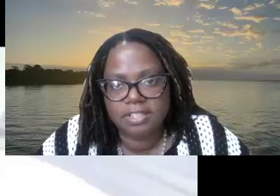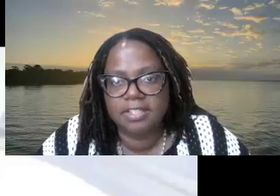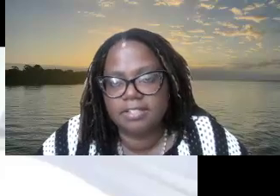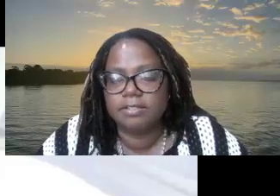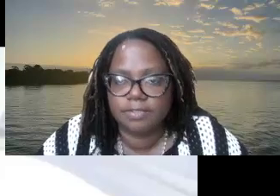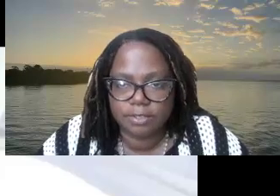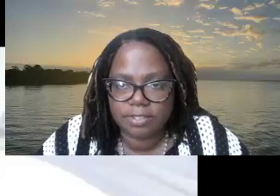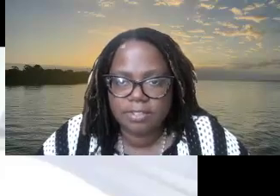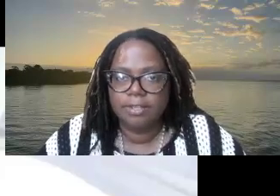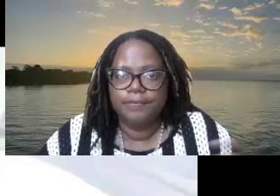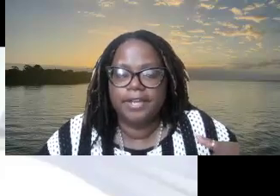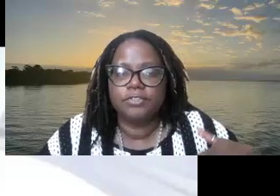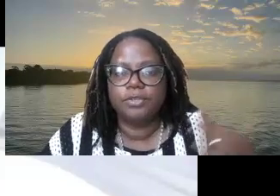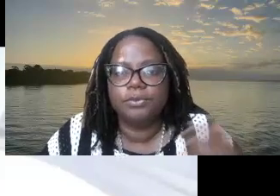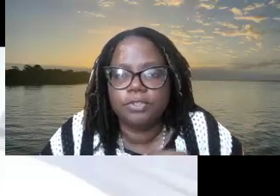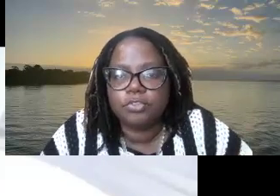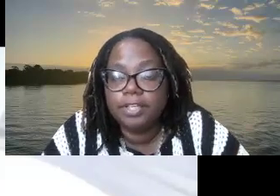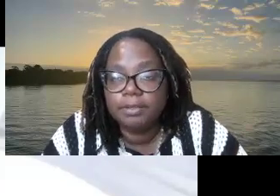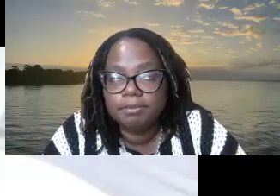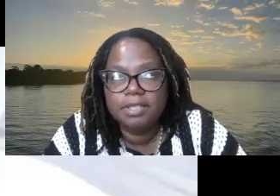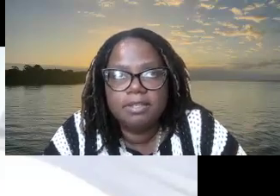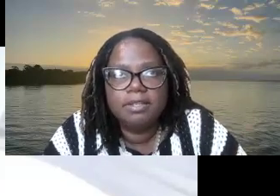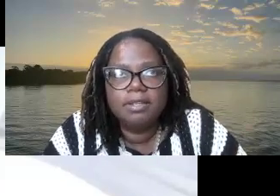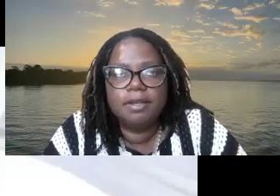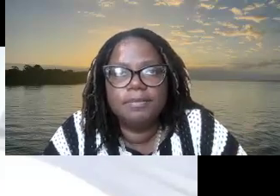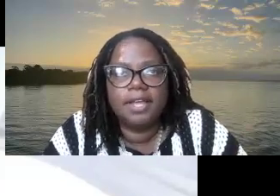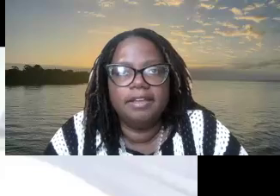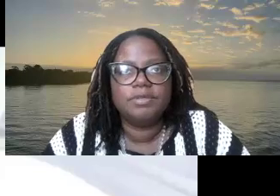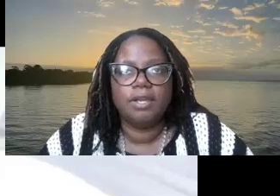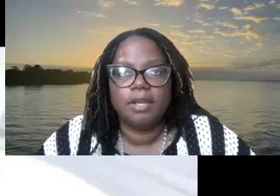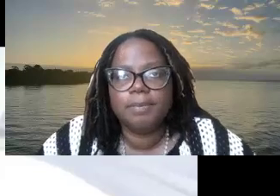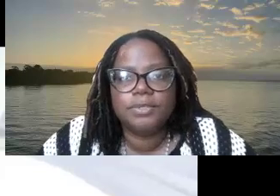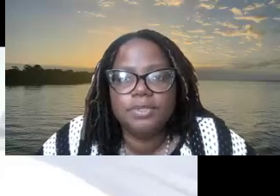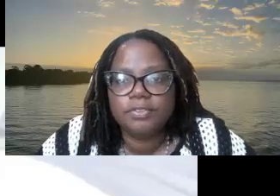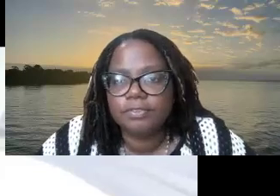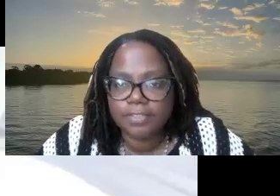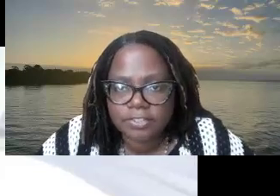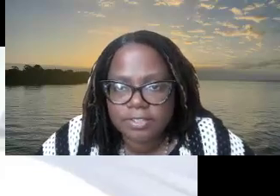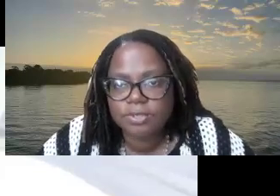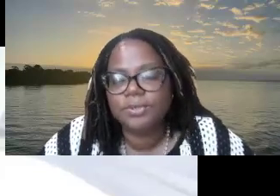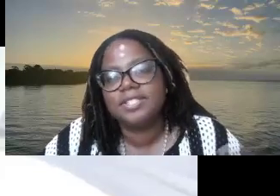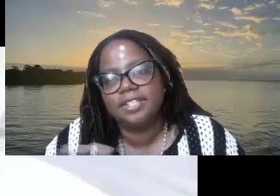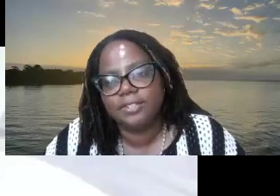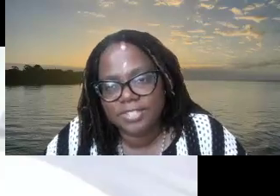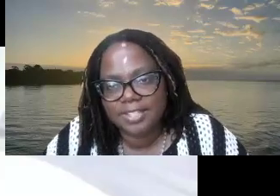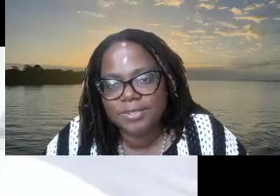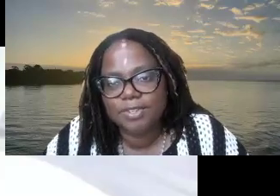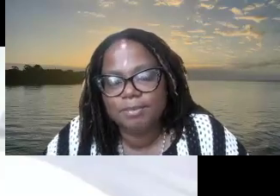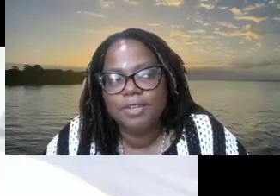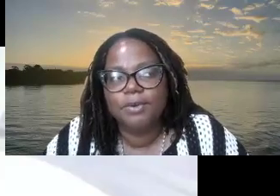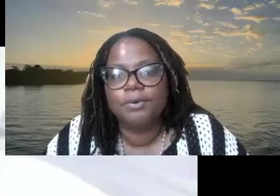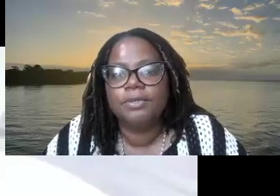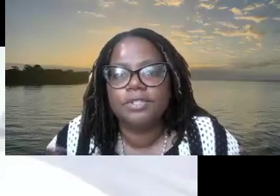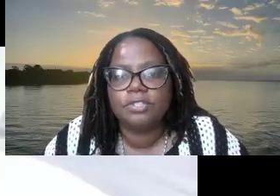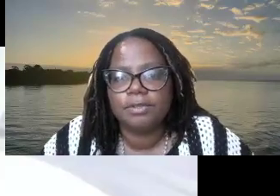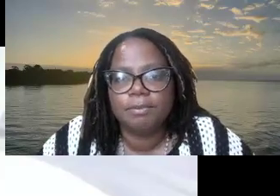request for the slides and the results. As you go through the training with me, I have some opportunities for reflection, so you can sit in your seat and do